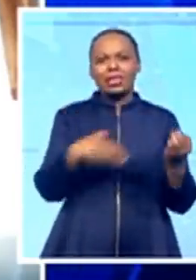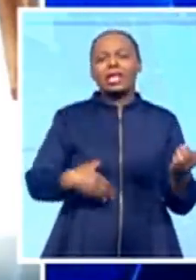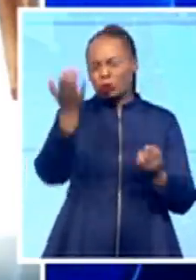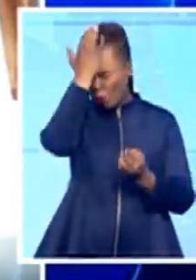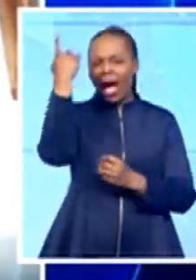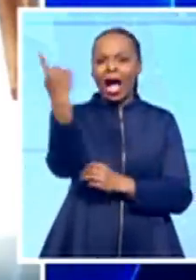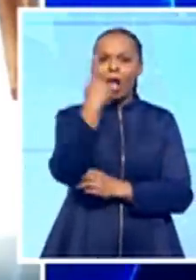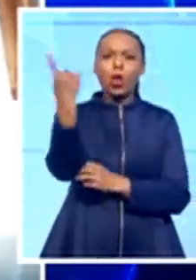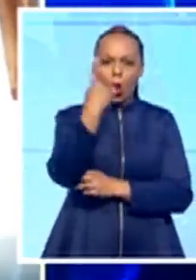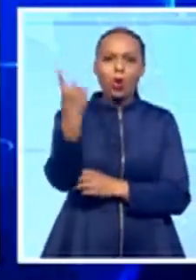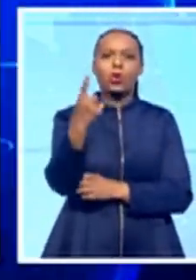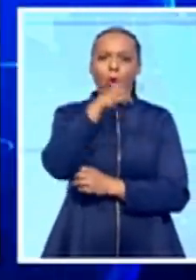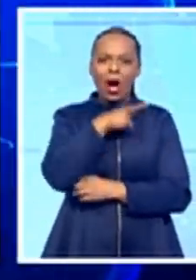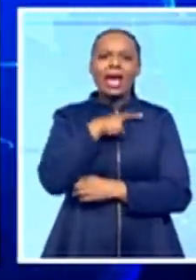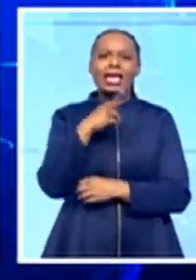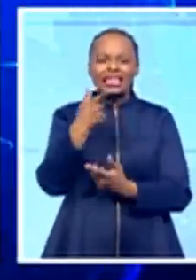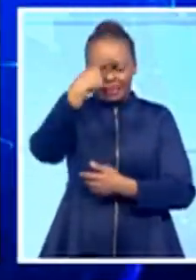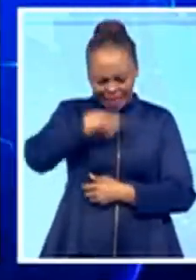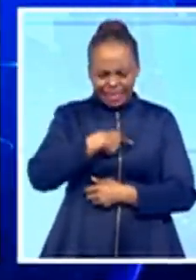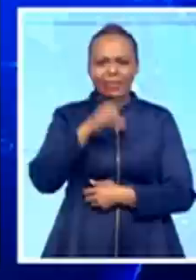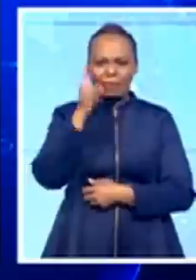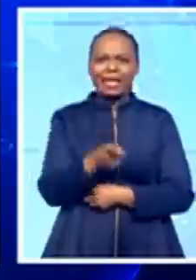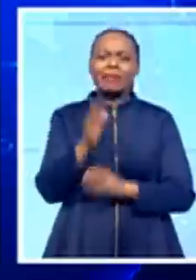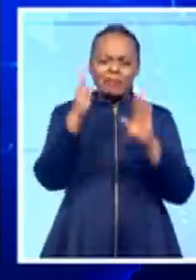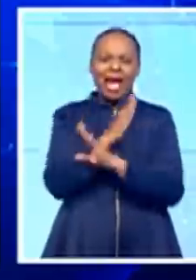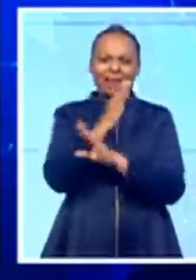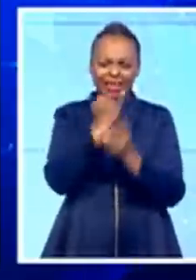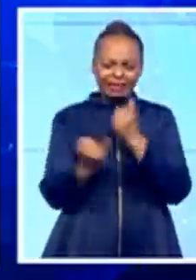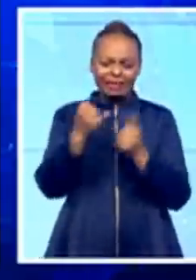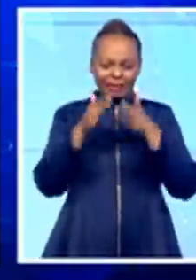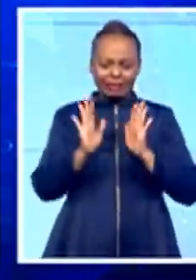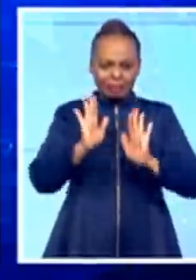in privacy? Mzwanele Manyi, JG Zuma Foundation. Thank you.